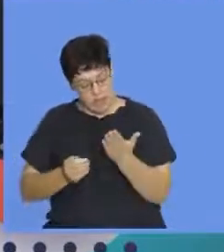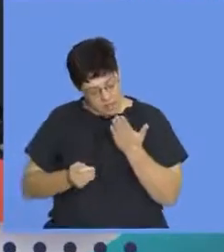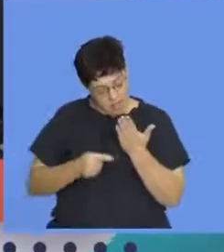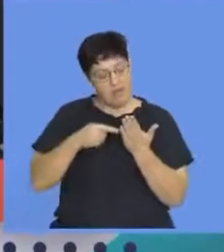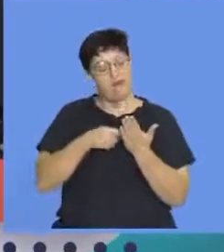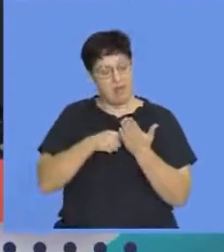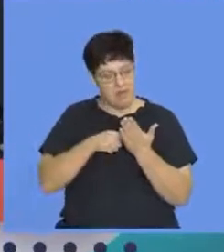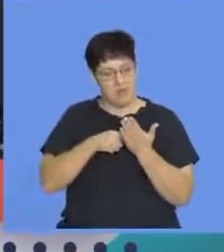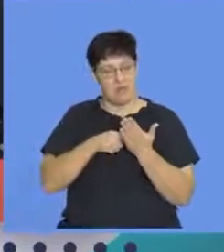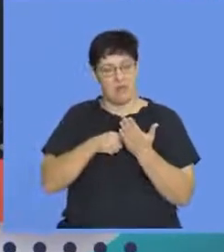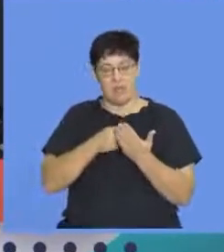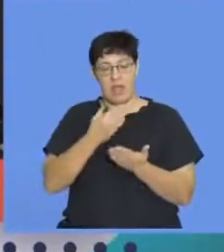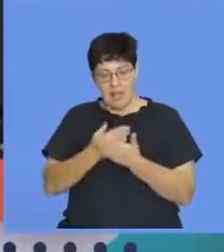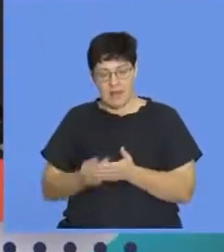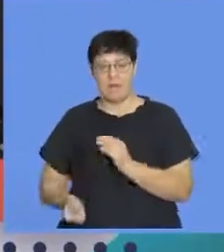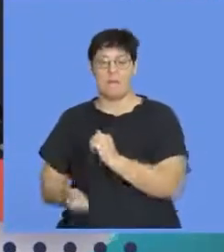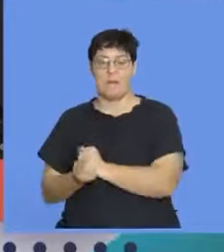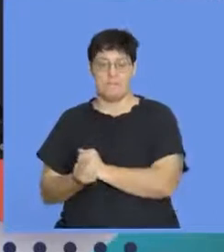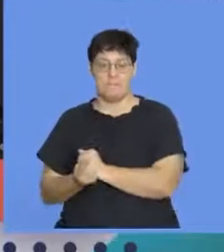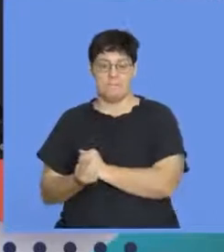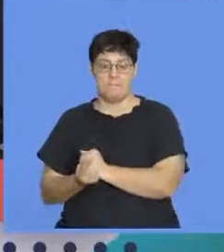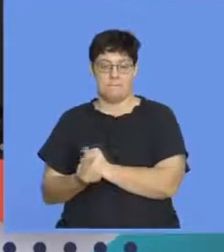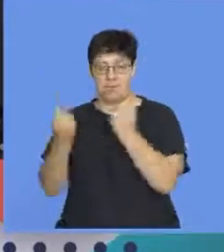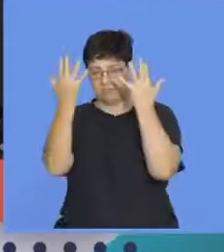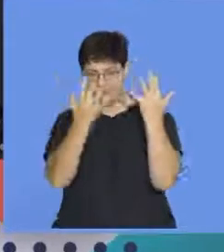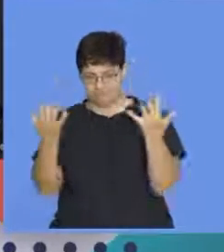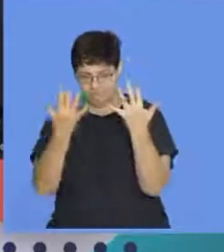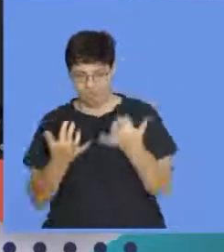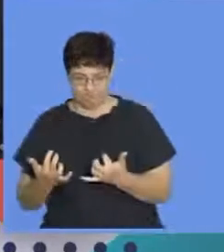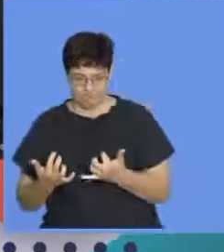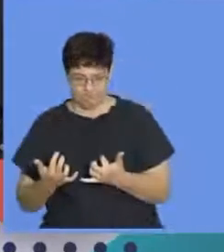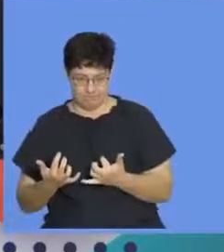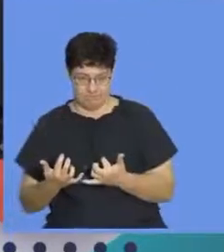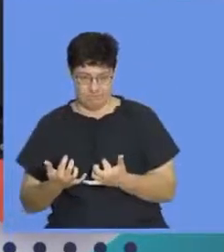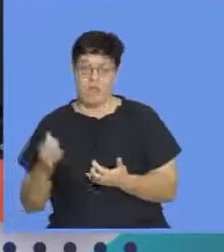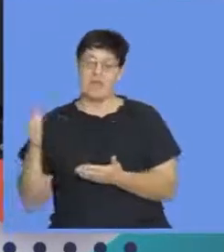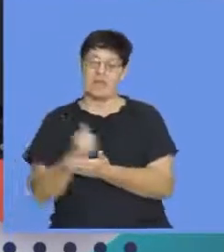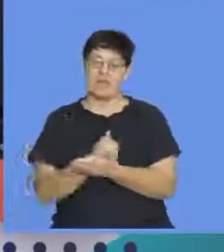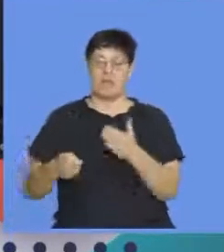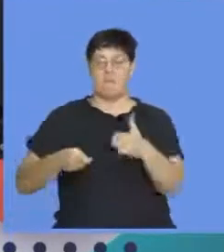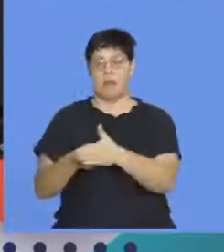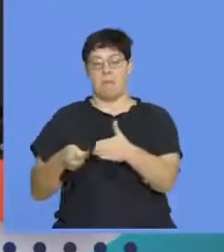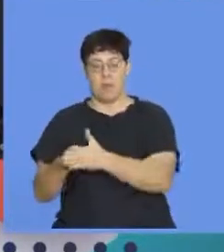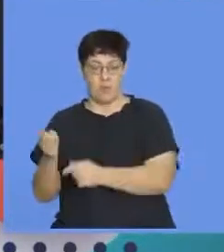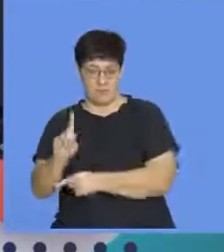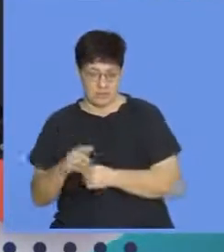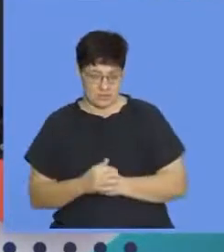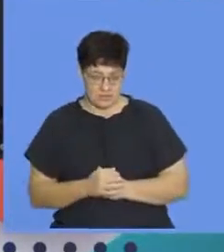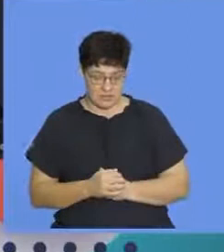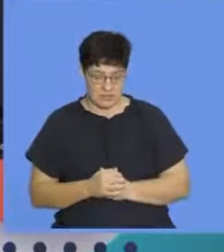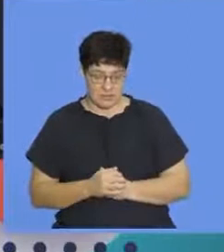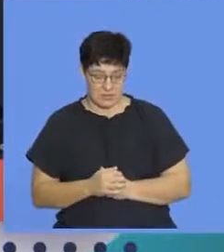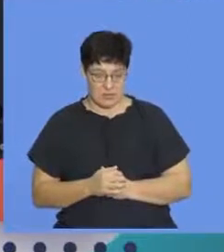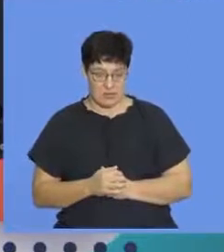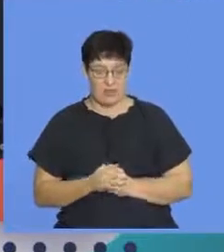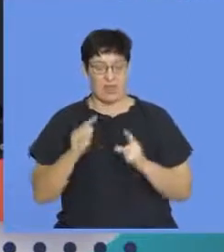order to arrive or in order to calculate your credit purchases, and then you will be able to